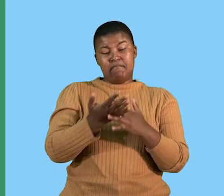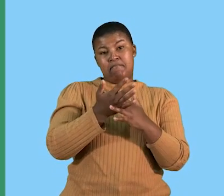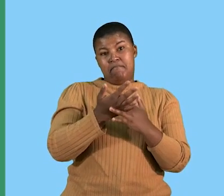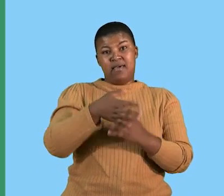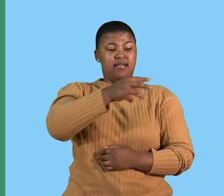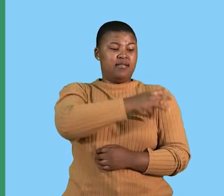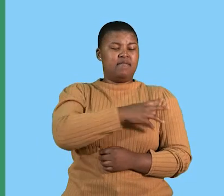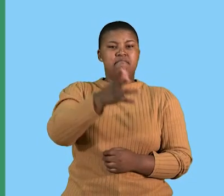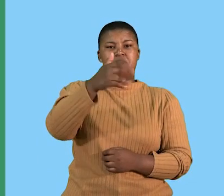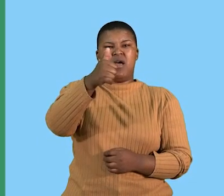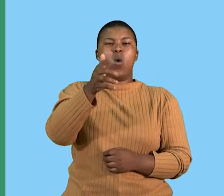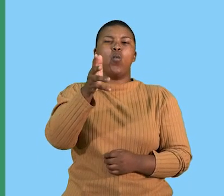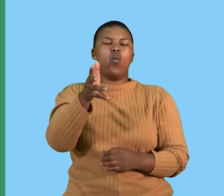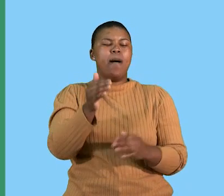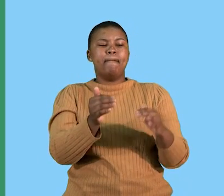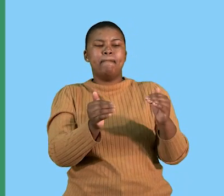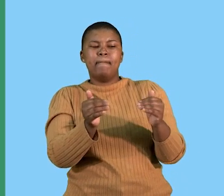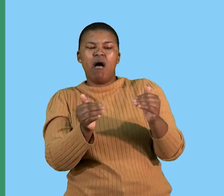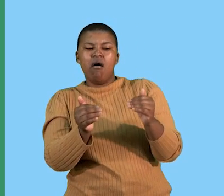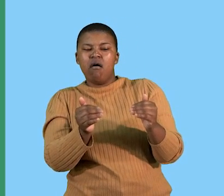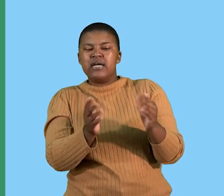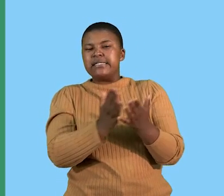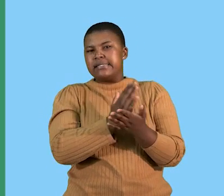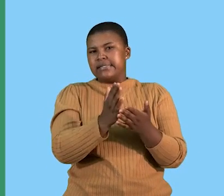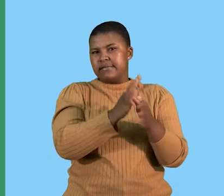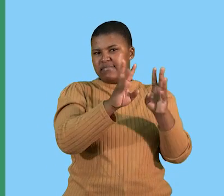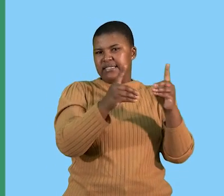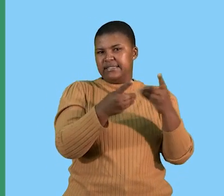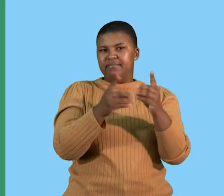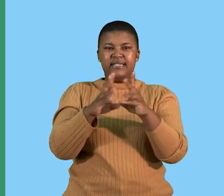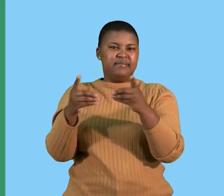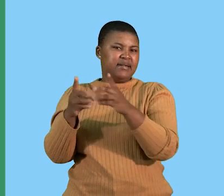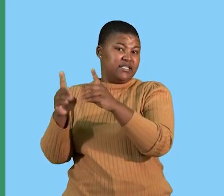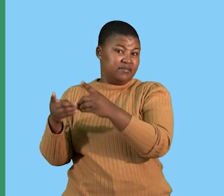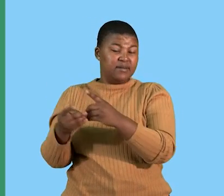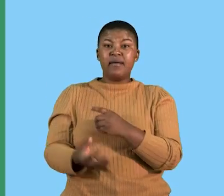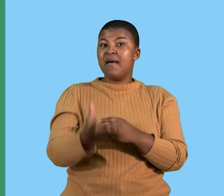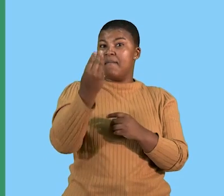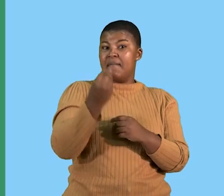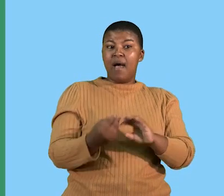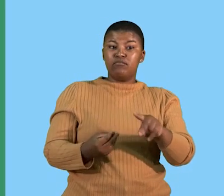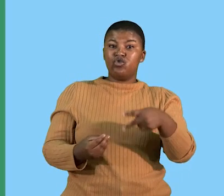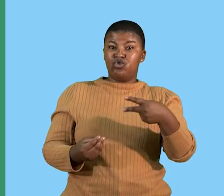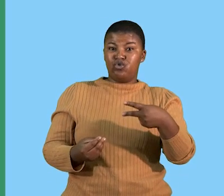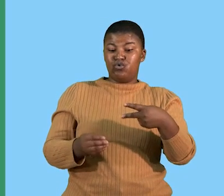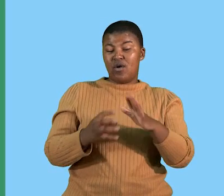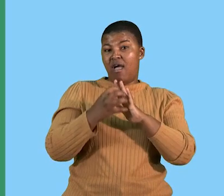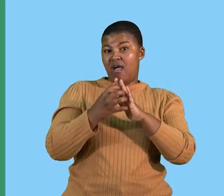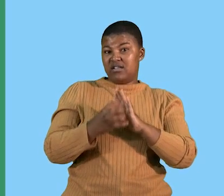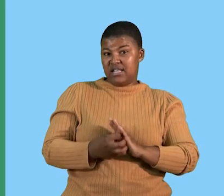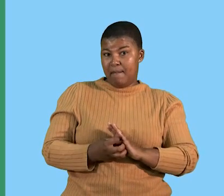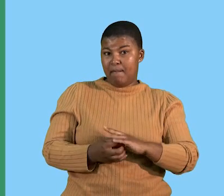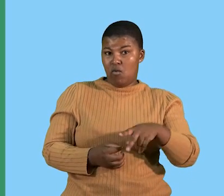management will manage a certain department in the business. Here you have two examples. For example,